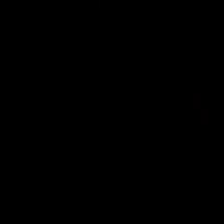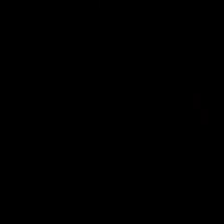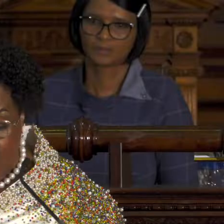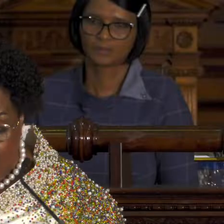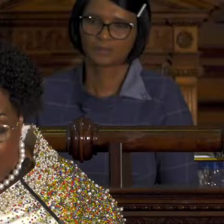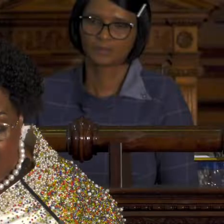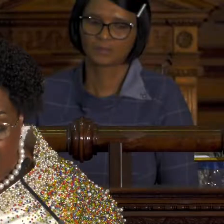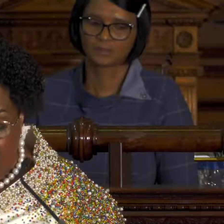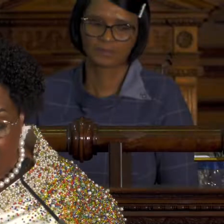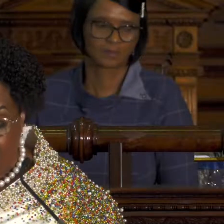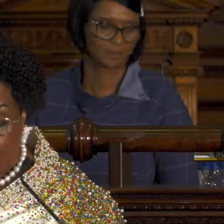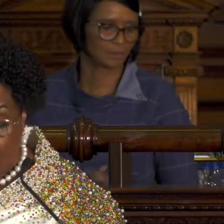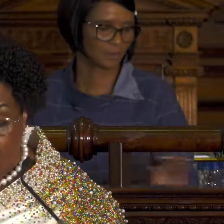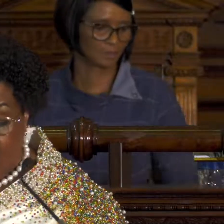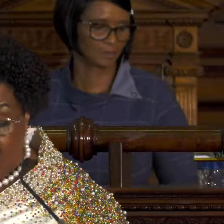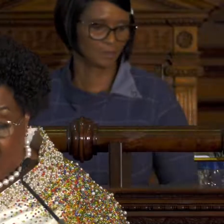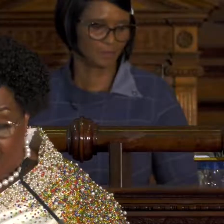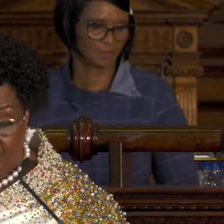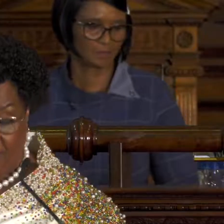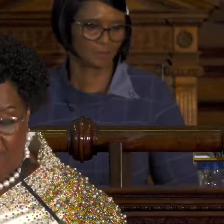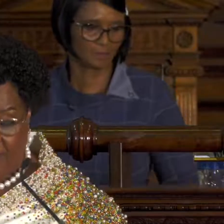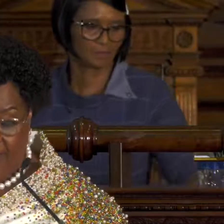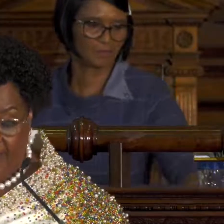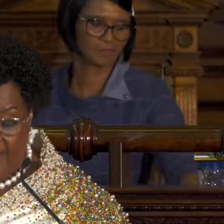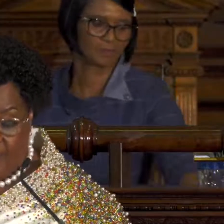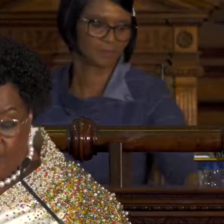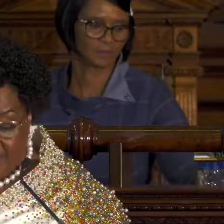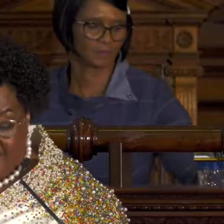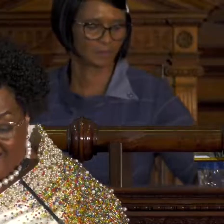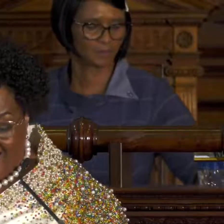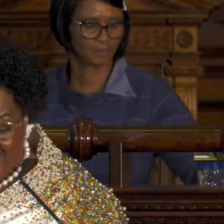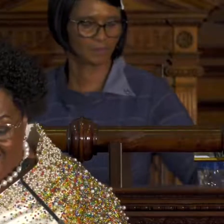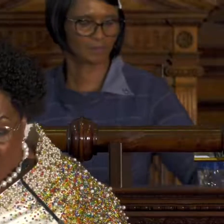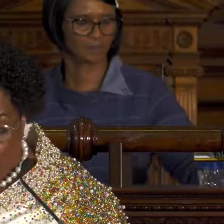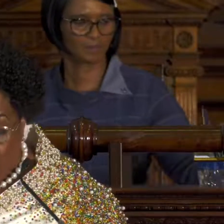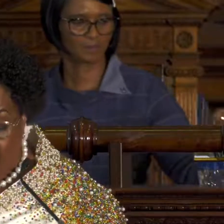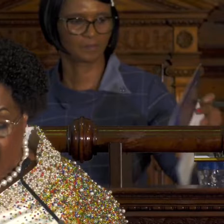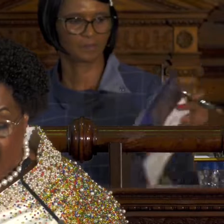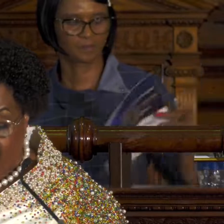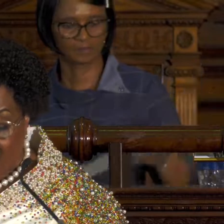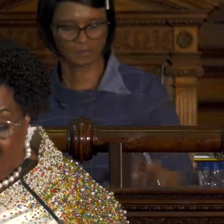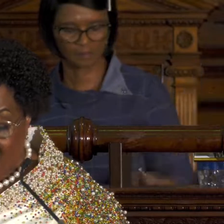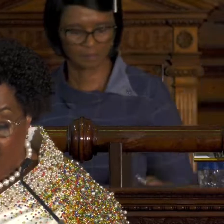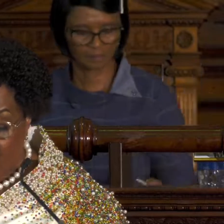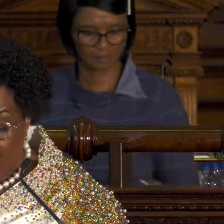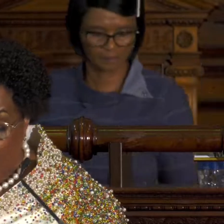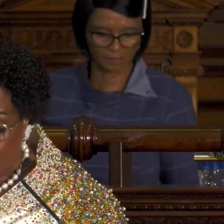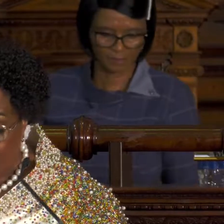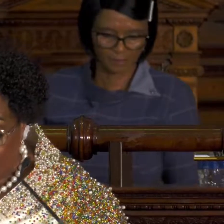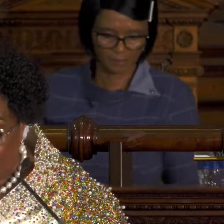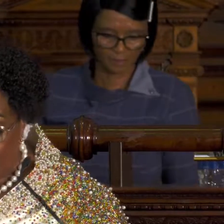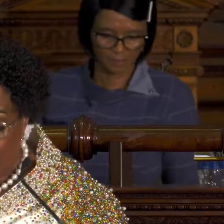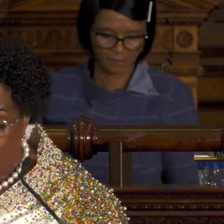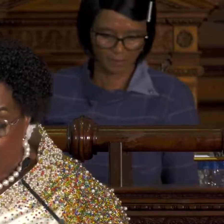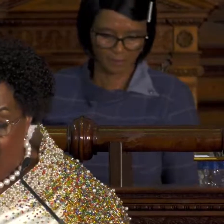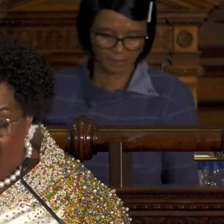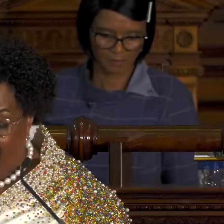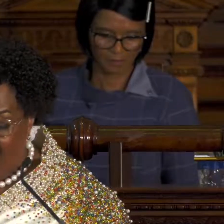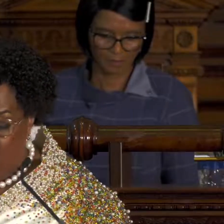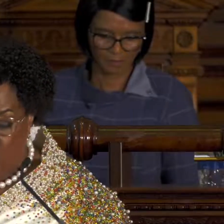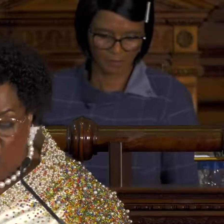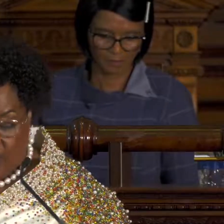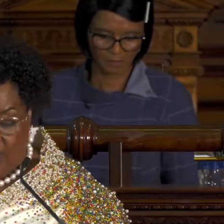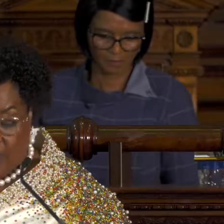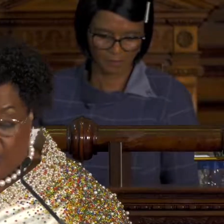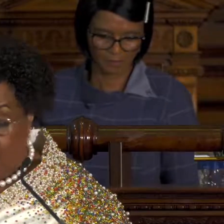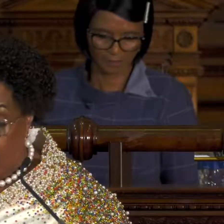a management unit in the Office of the Premier. This will set in motion infrastructure planning coordination